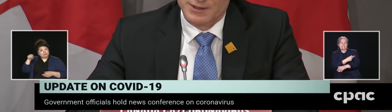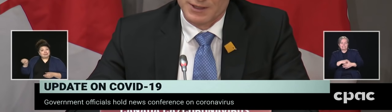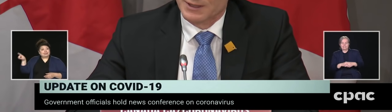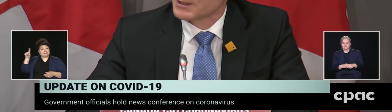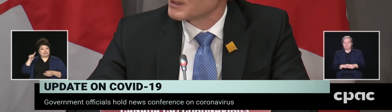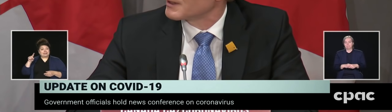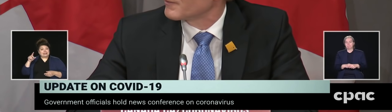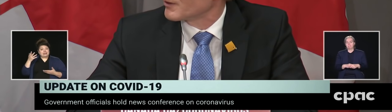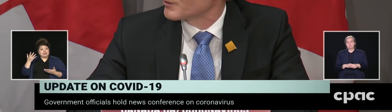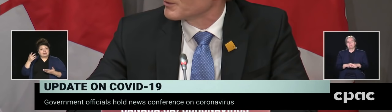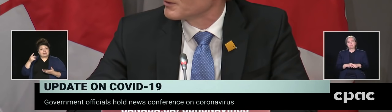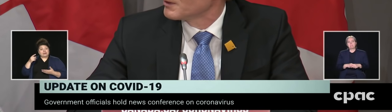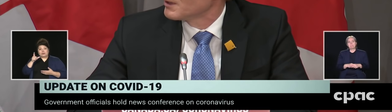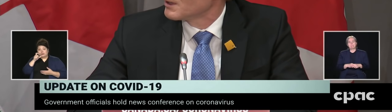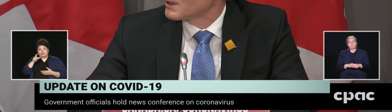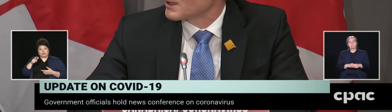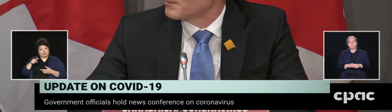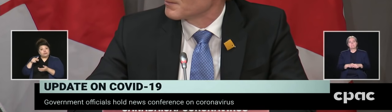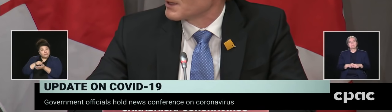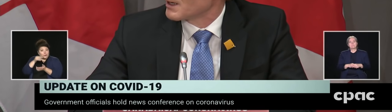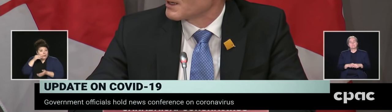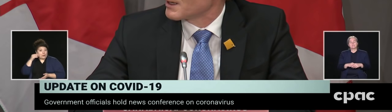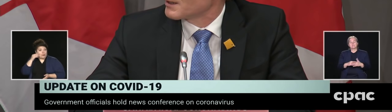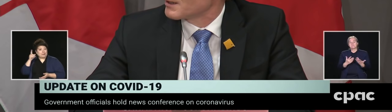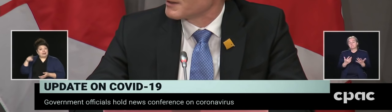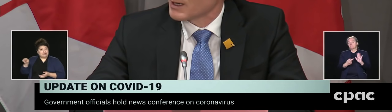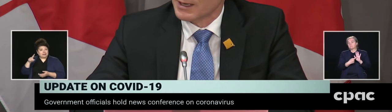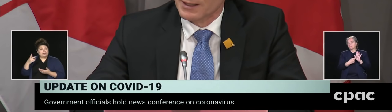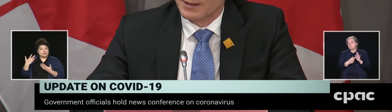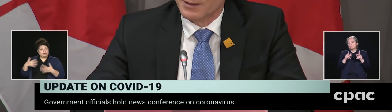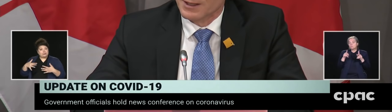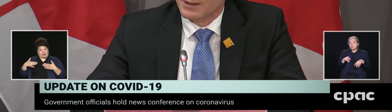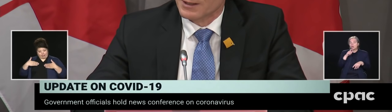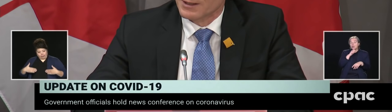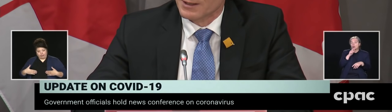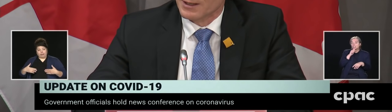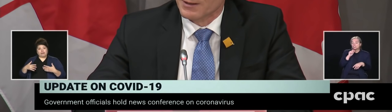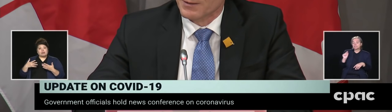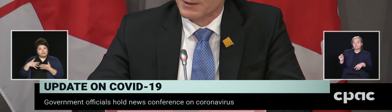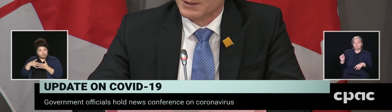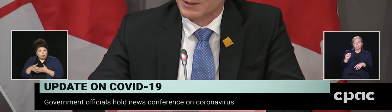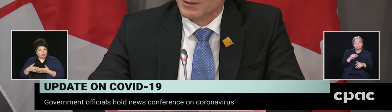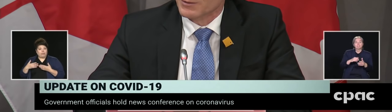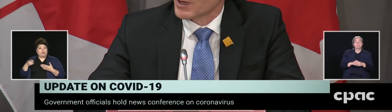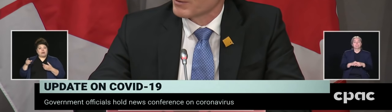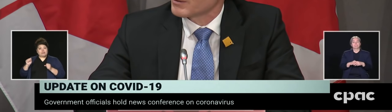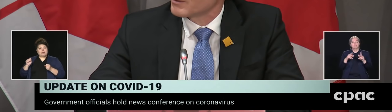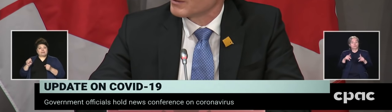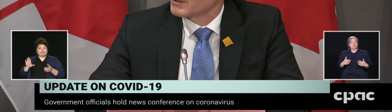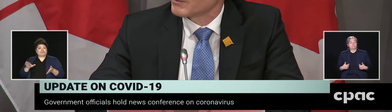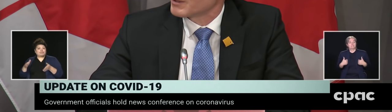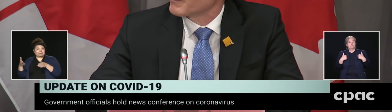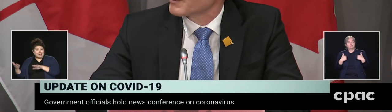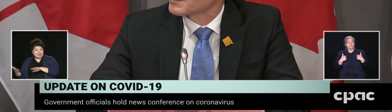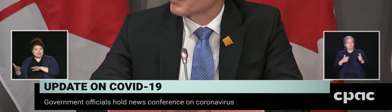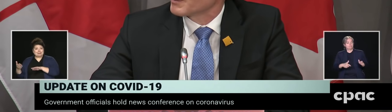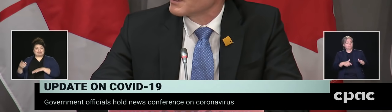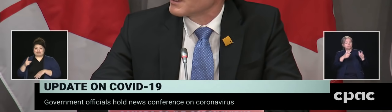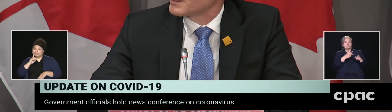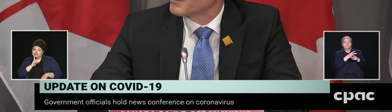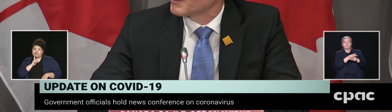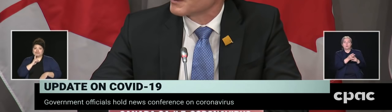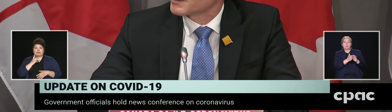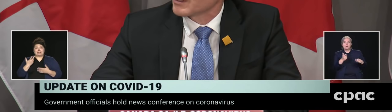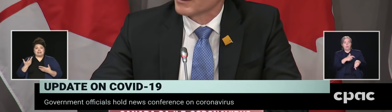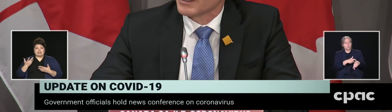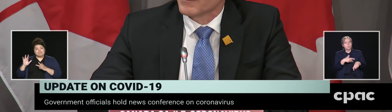care facilities exceedingly vulnerable and dying in indignity, this is also an opportunity to reinforce the point